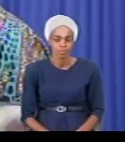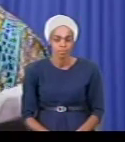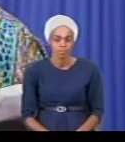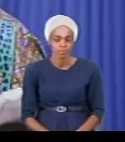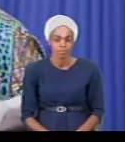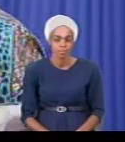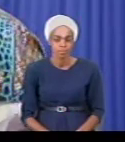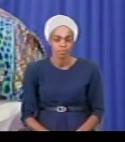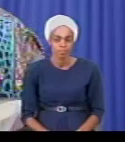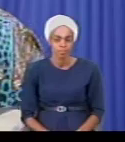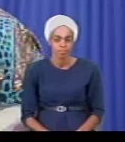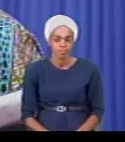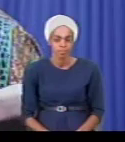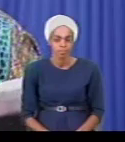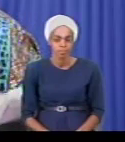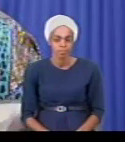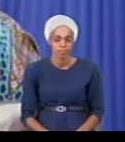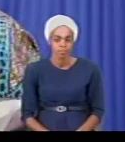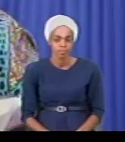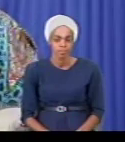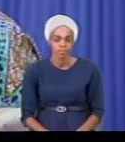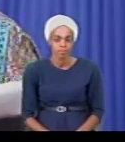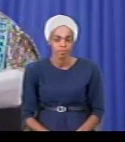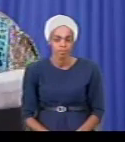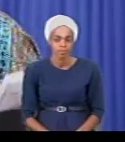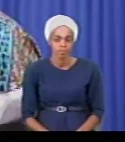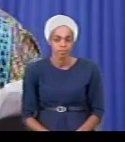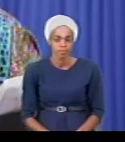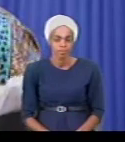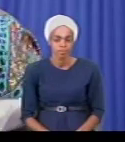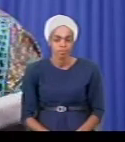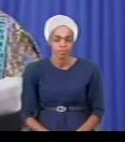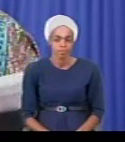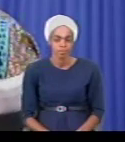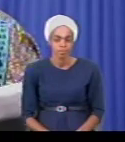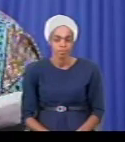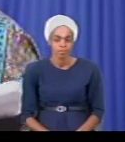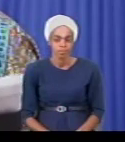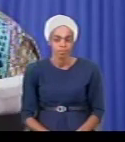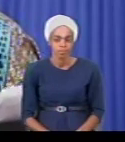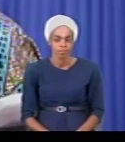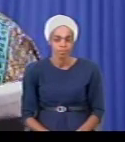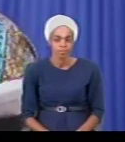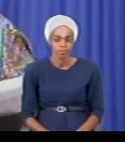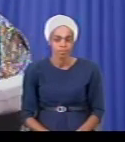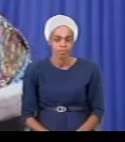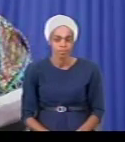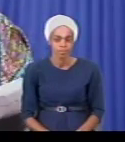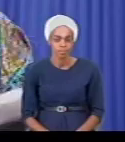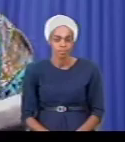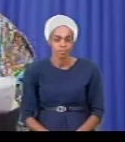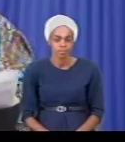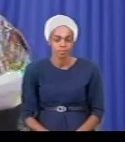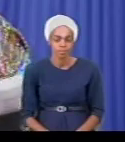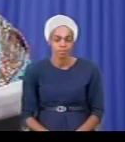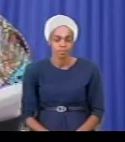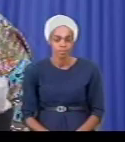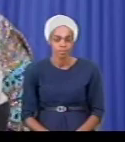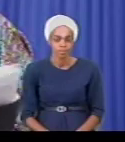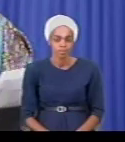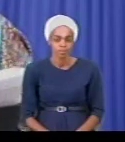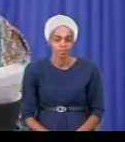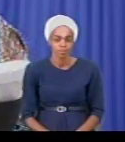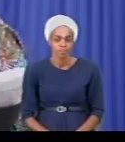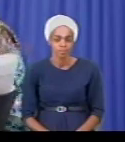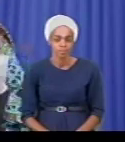mo sun bi omo tuntun lati igba na mo sun mo Olorun wo mi san patapata ko